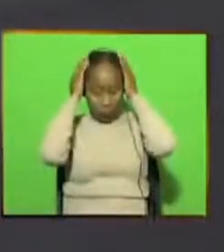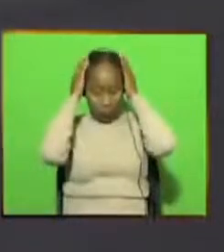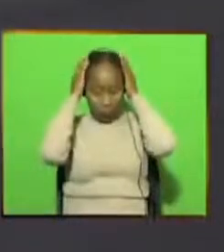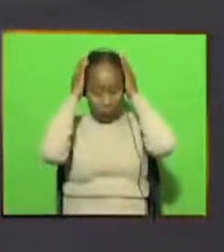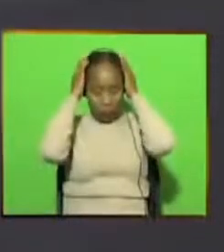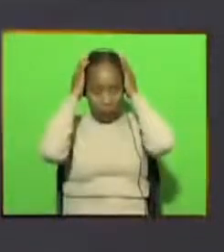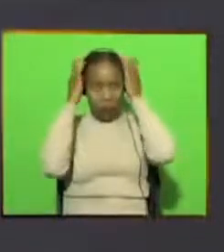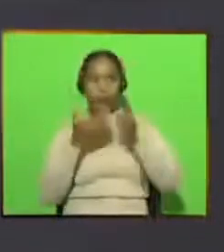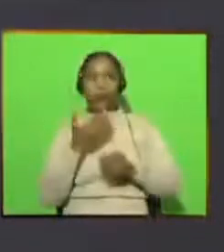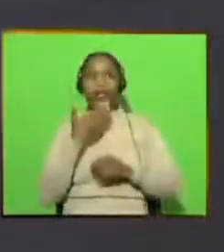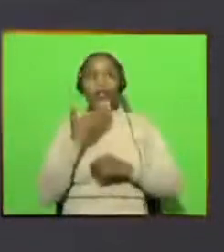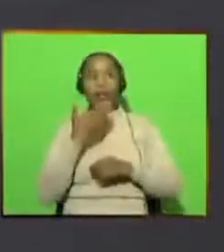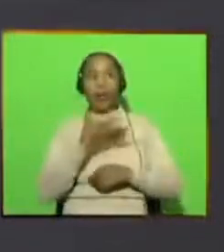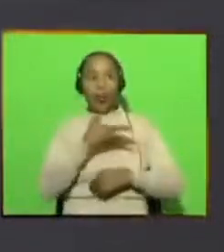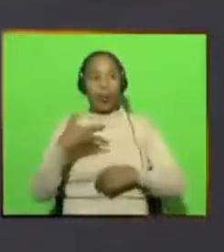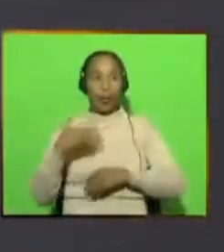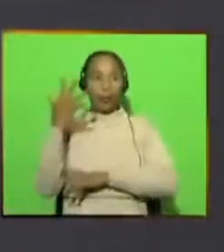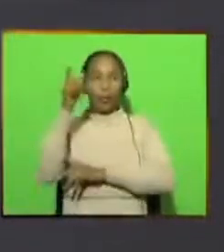Thank you, Madam Speaker.